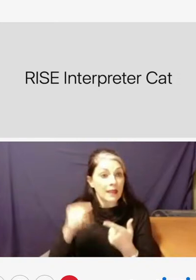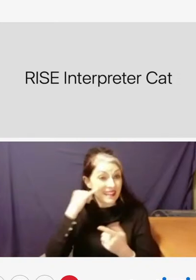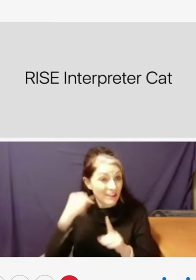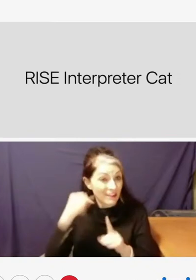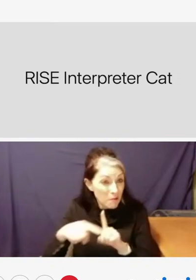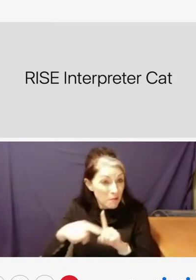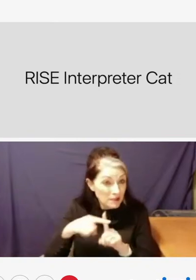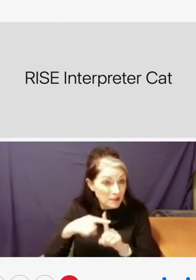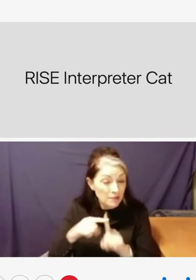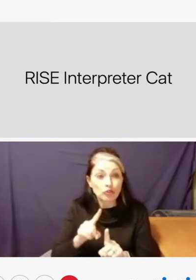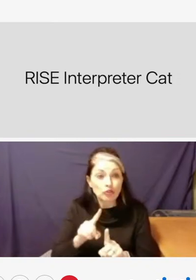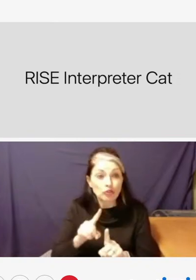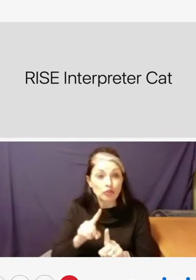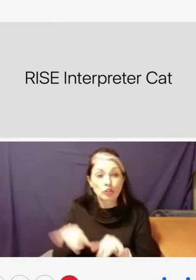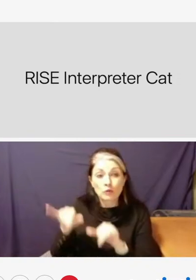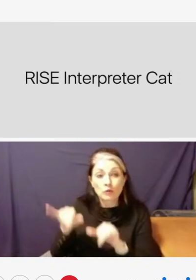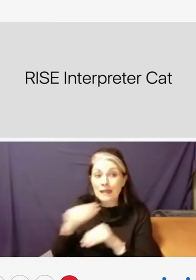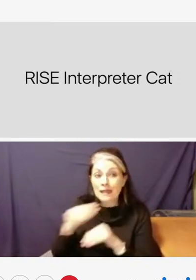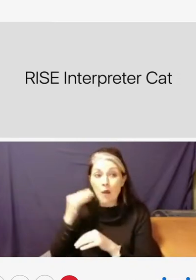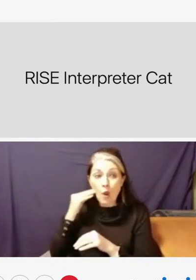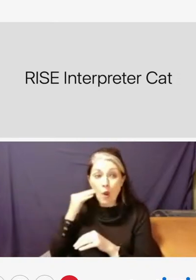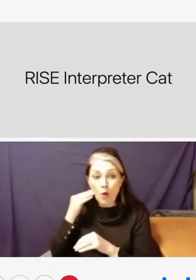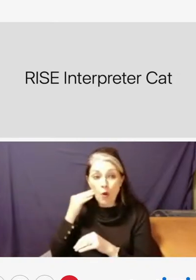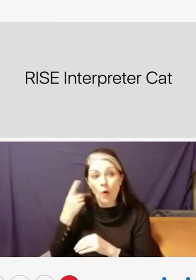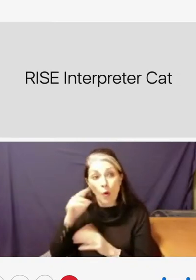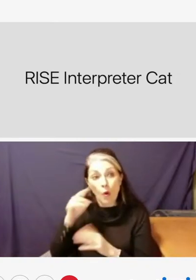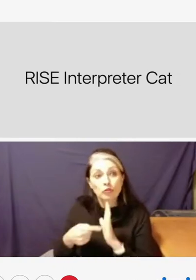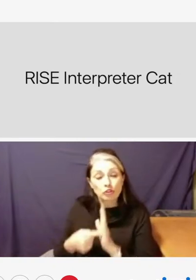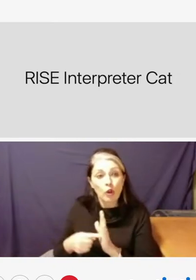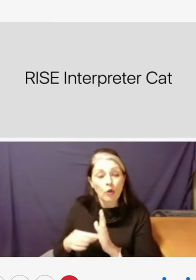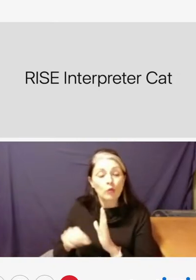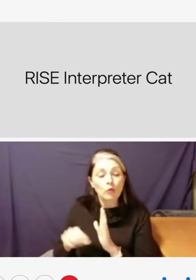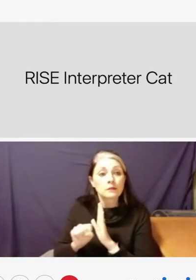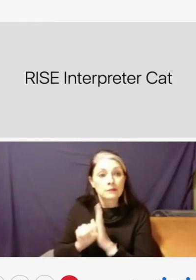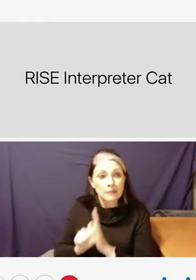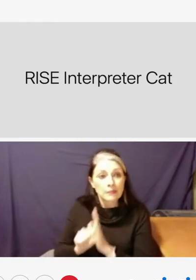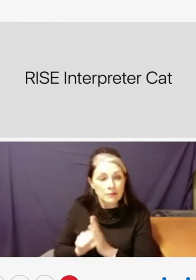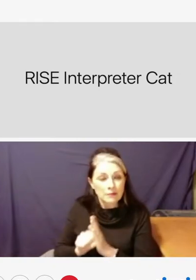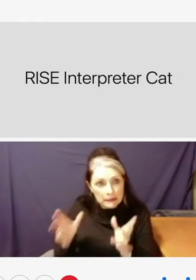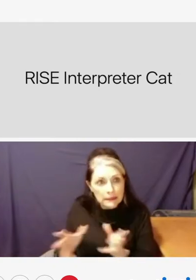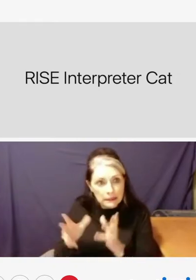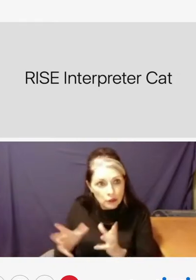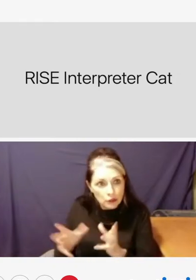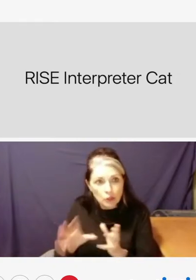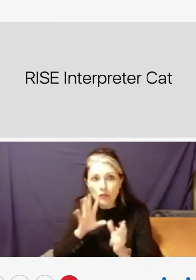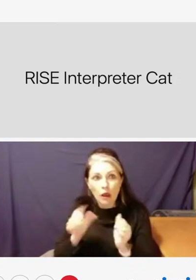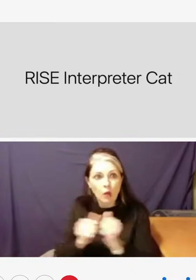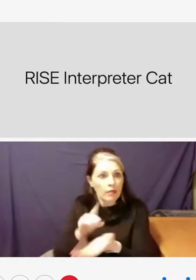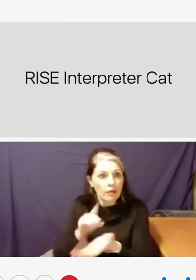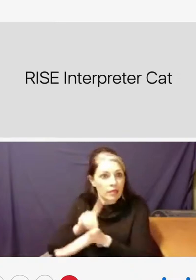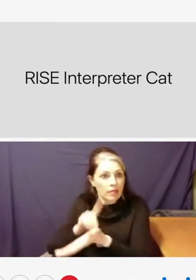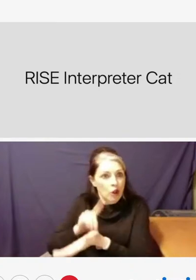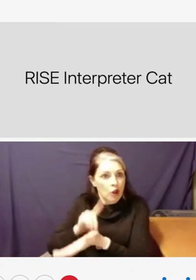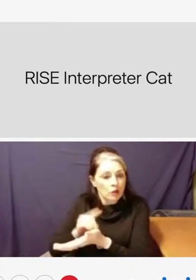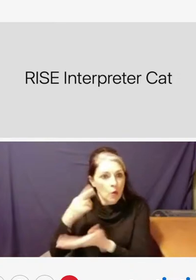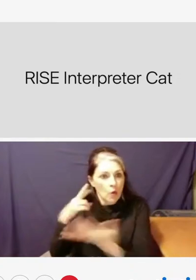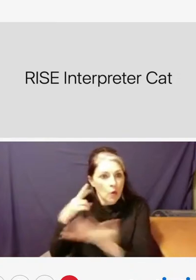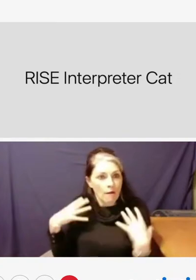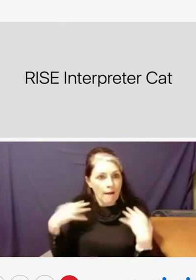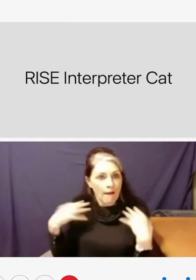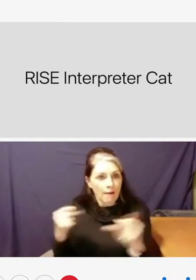them home or demonstrating symptoms and then encouraging to them to talk to their doctor or healthcare provider to look